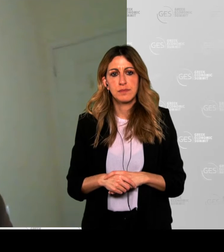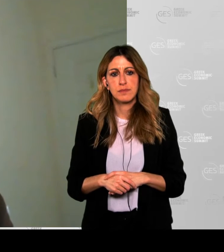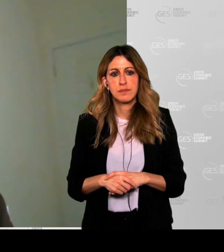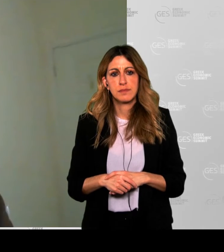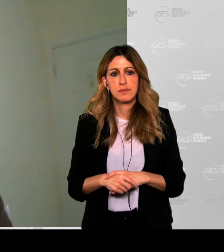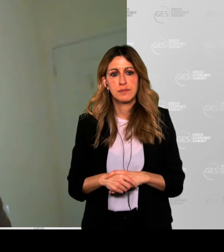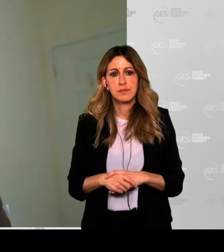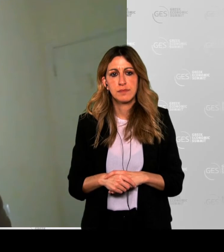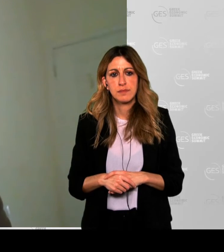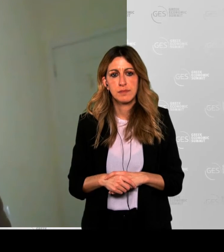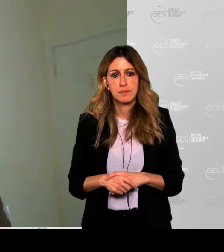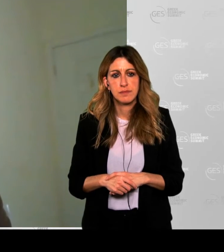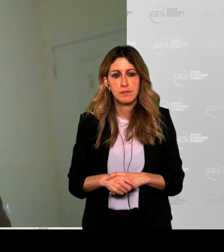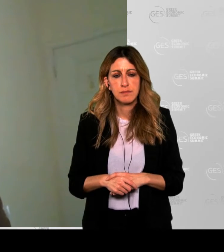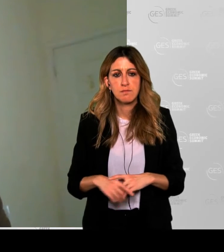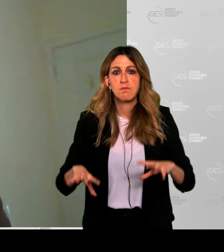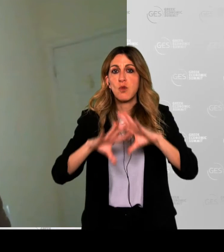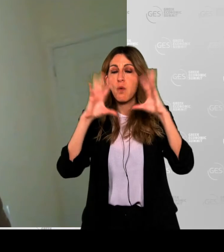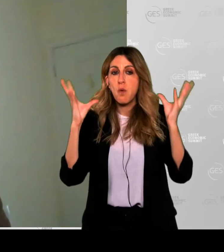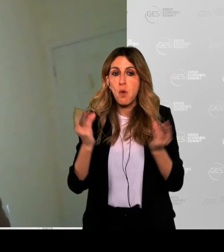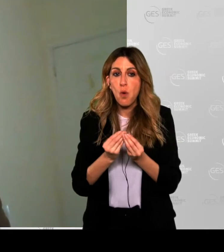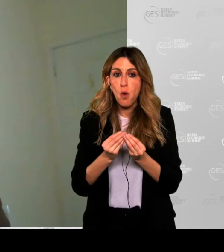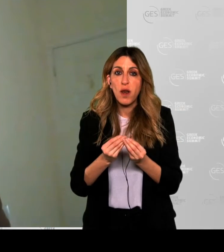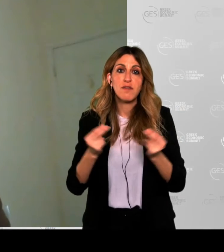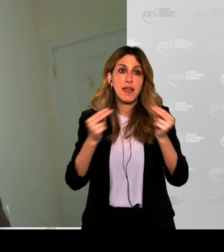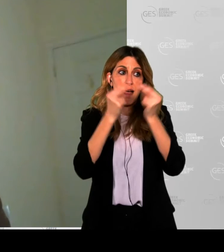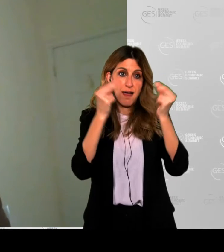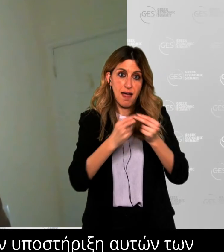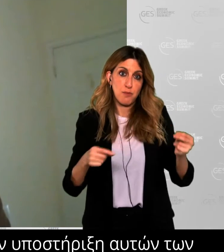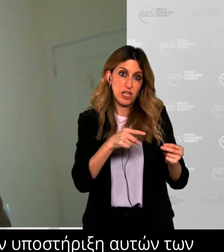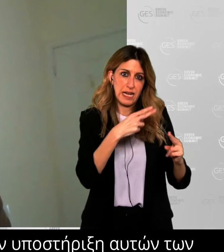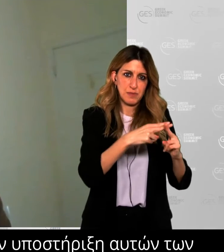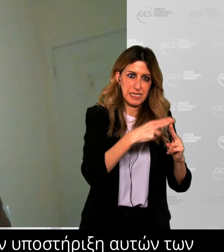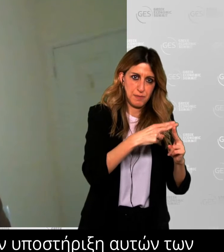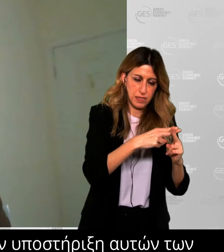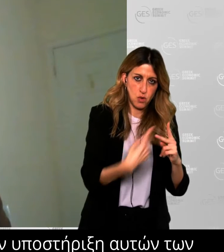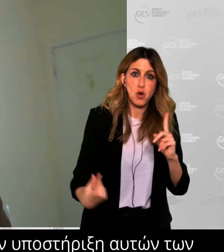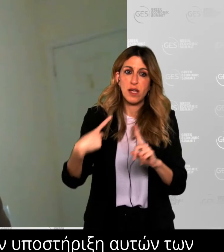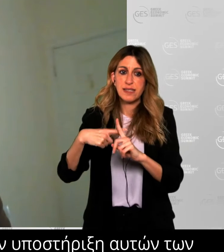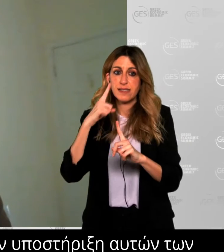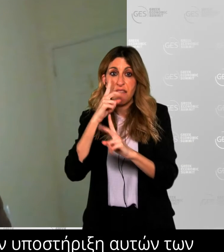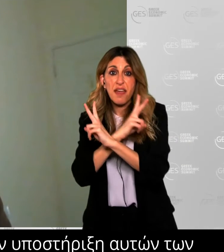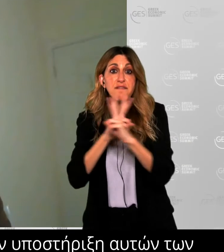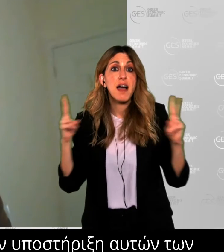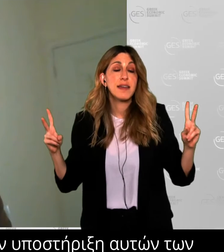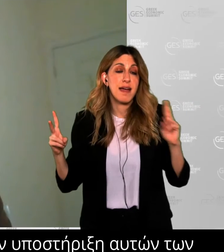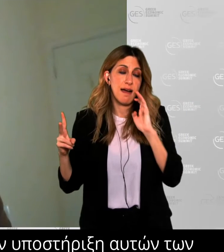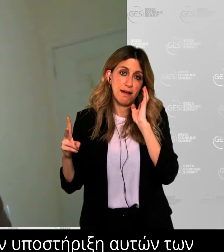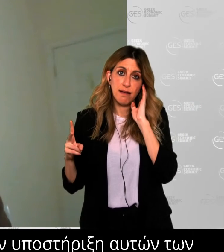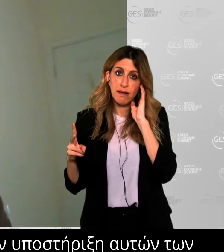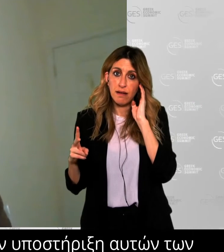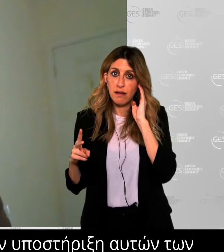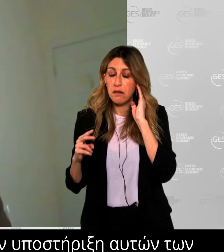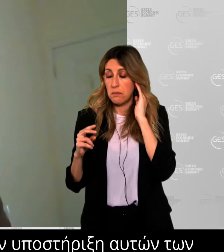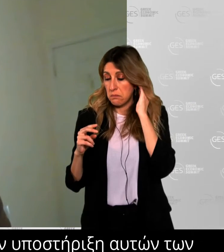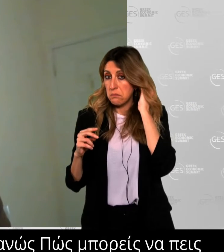then transparency, of course. How do you tell everyone how you're getting on with this, which is where, for about the 5th time, I'm afraid, the Task Force on